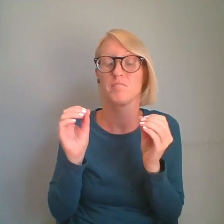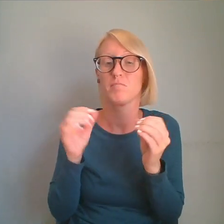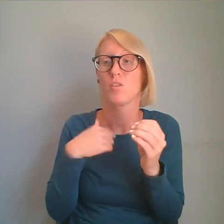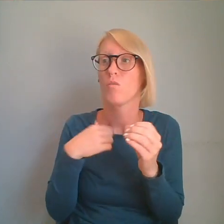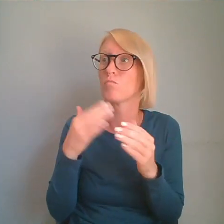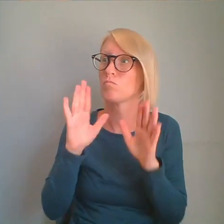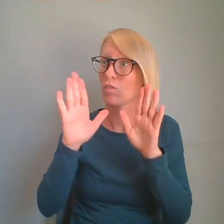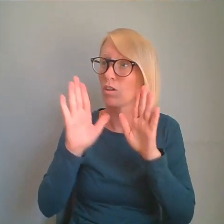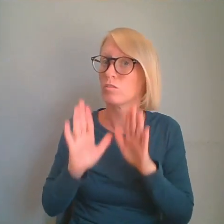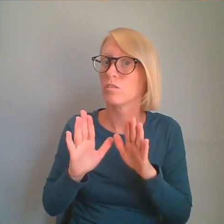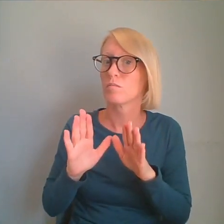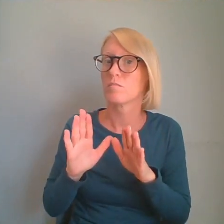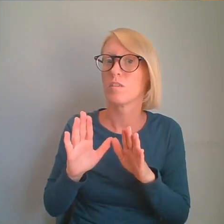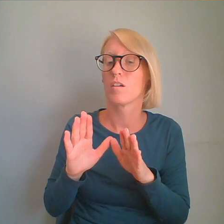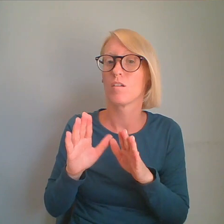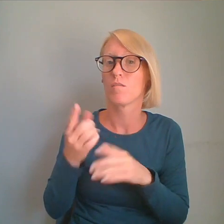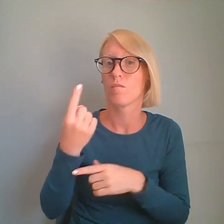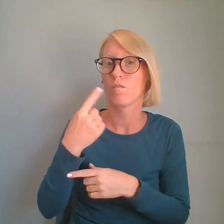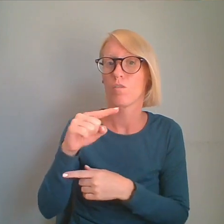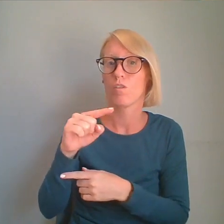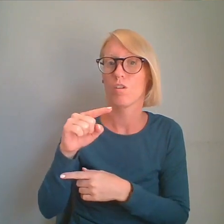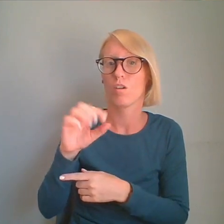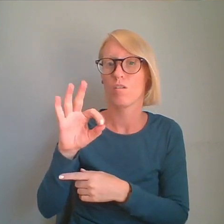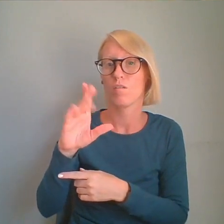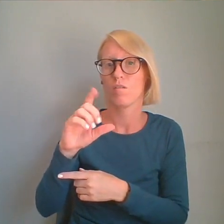All right, I'm going to change gloves quickly